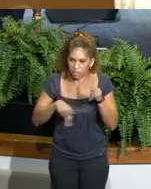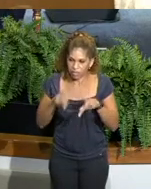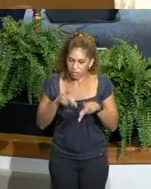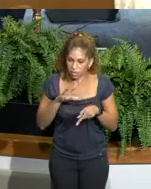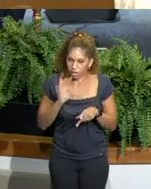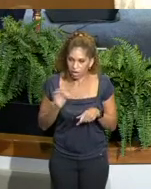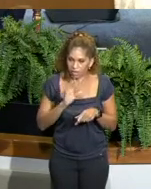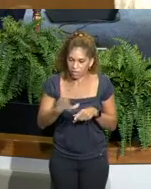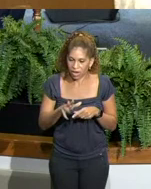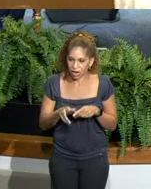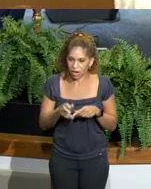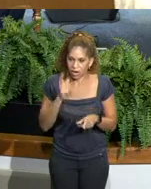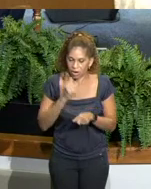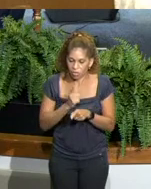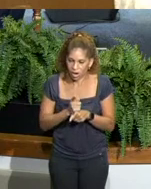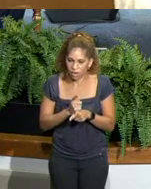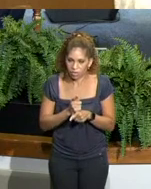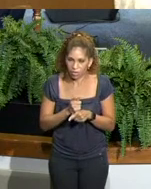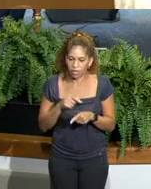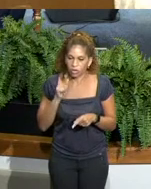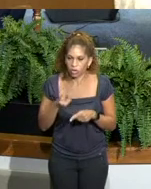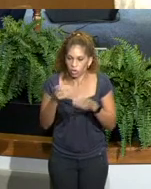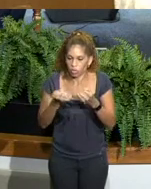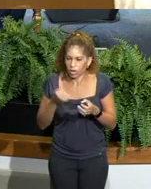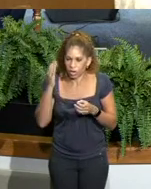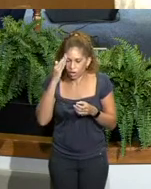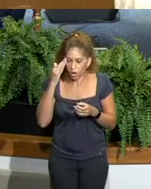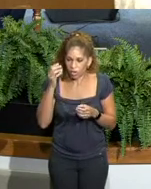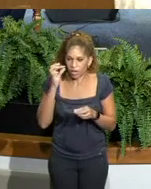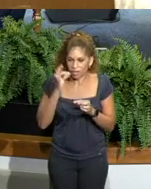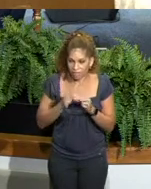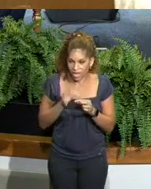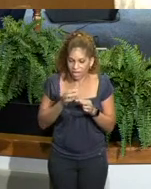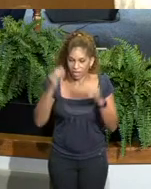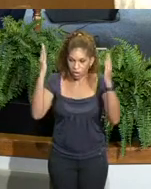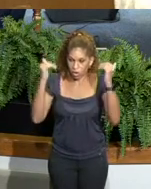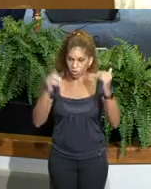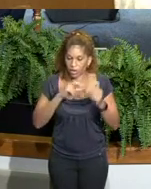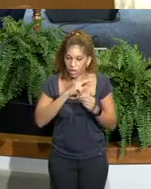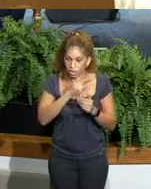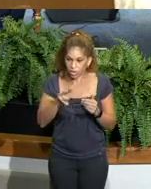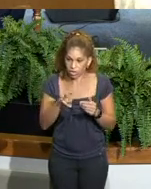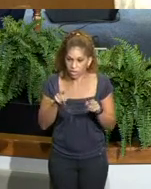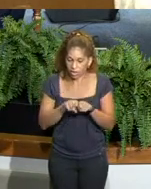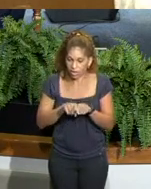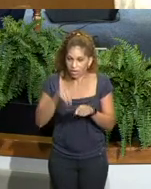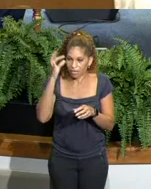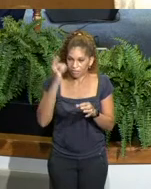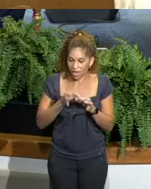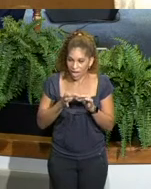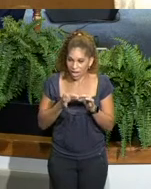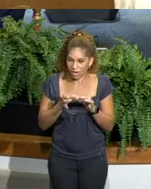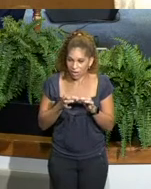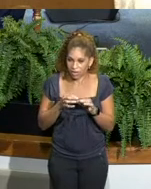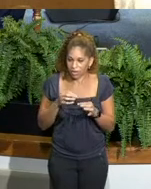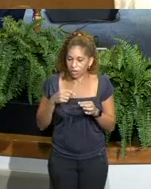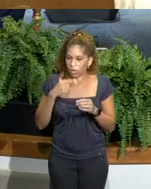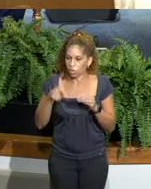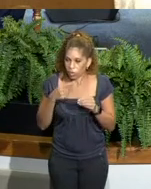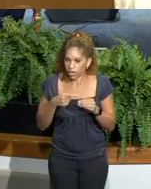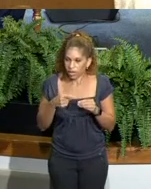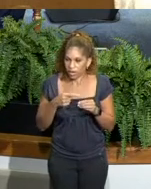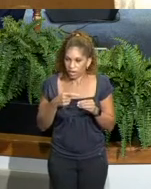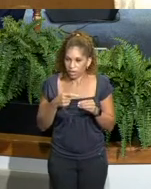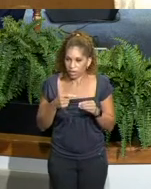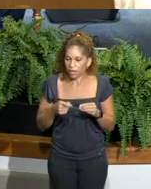prey. Jürgen Moltmann said, you want to know what faith and hope looks like? He said, faith is whenever it develops